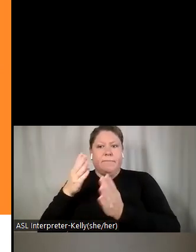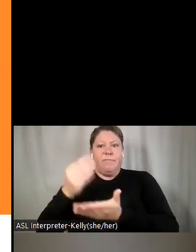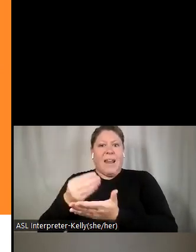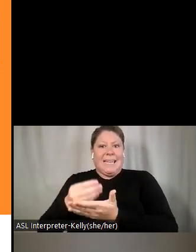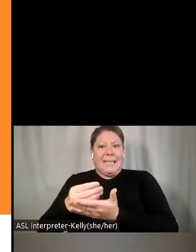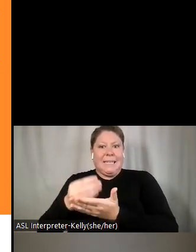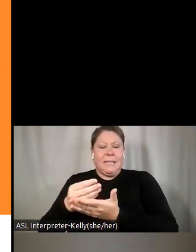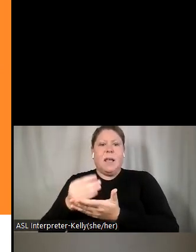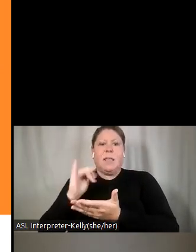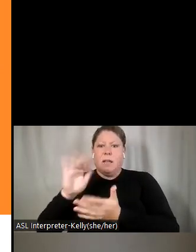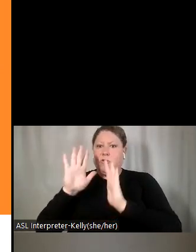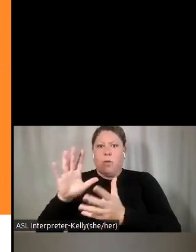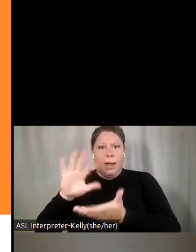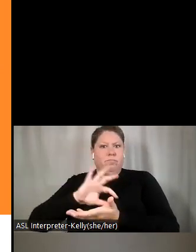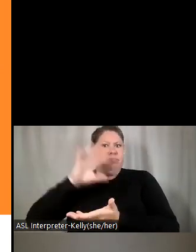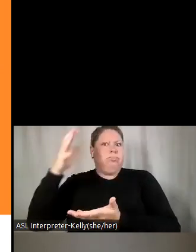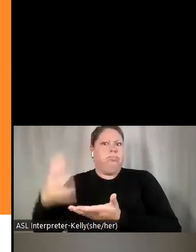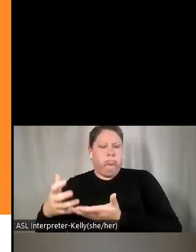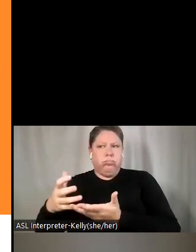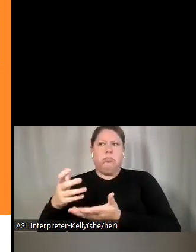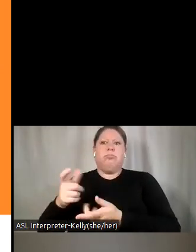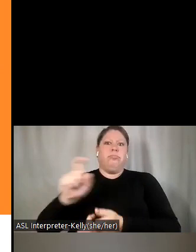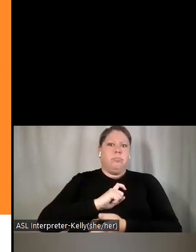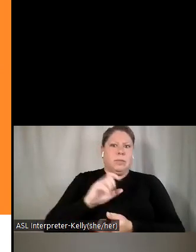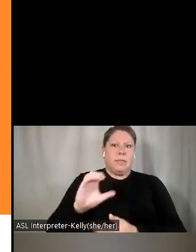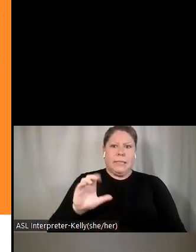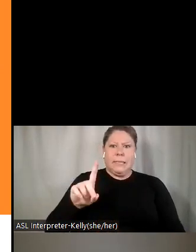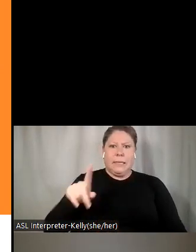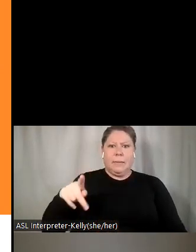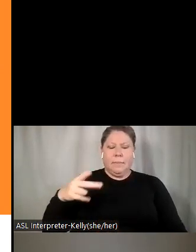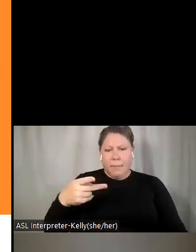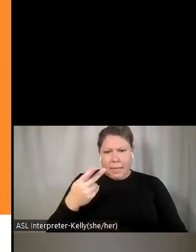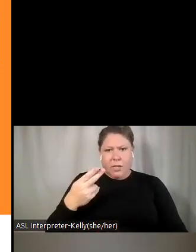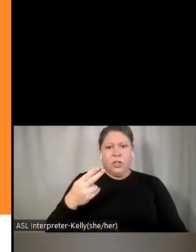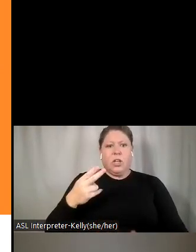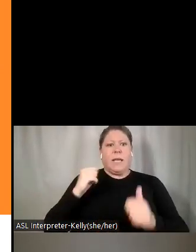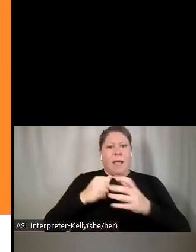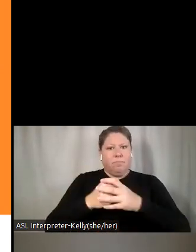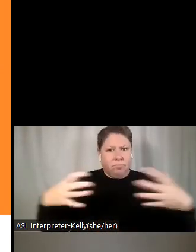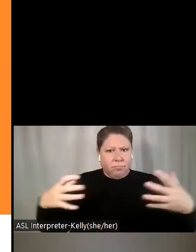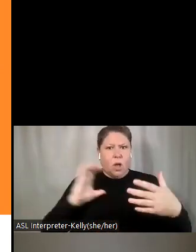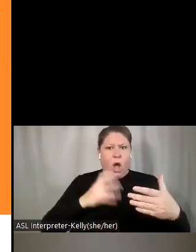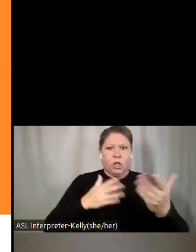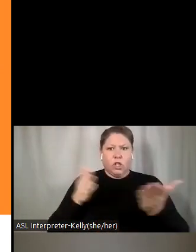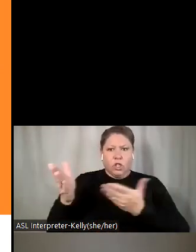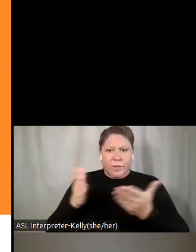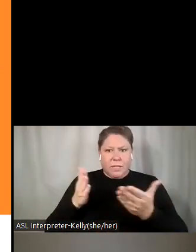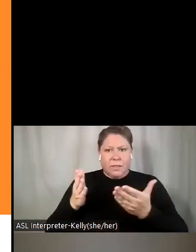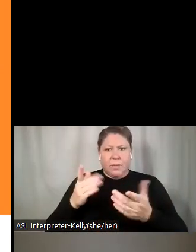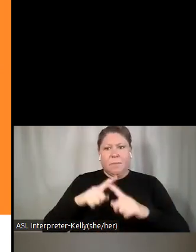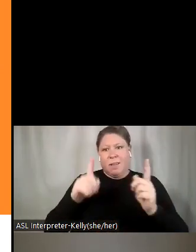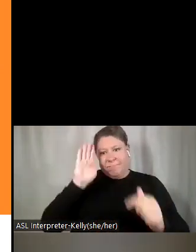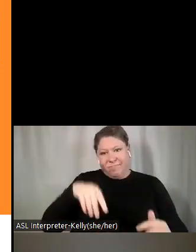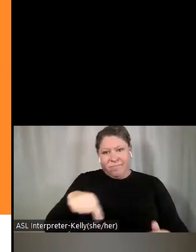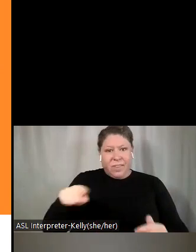funding package made available to CDPH. It's going to help build and bolster our services. But as you all know, funding's